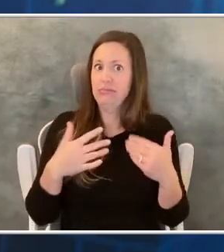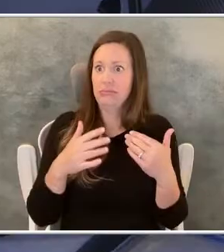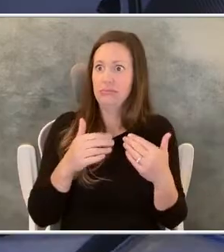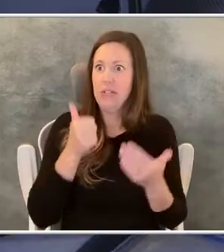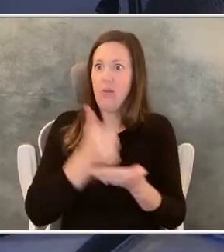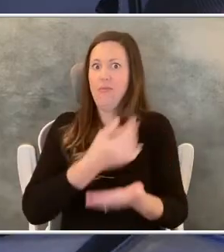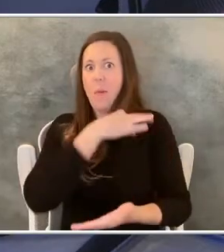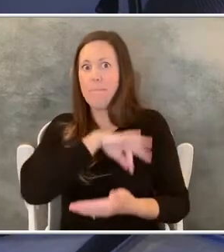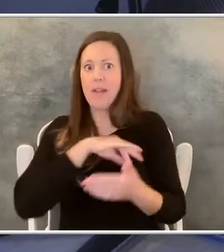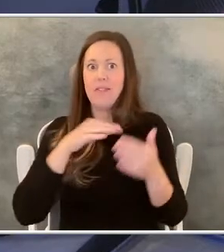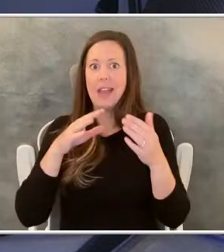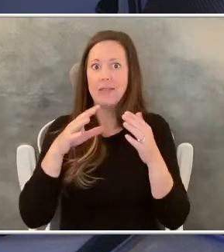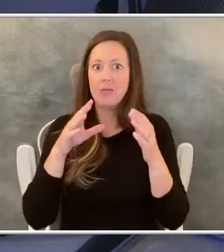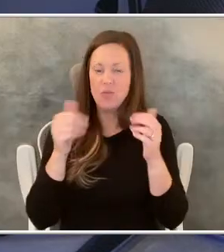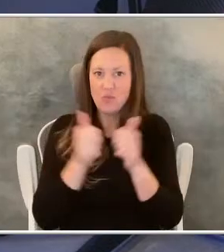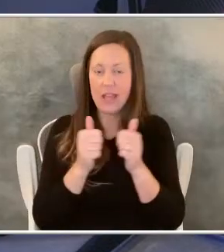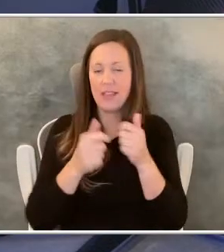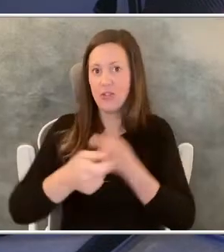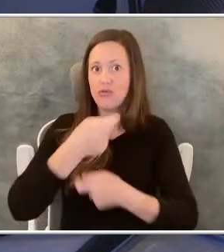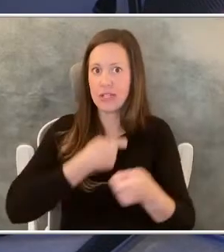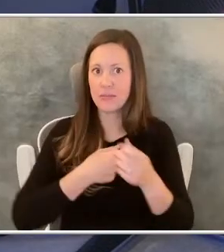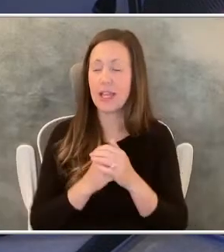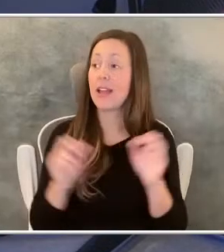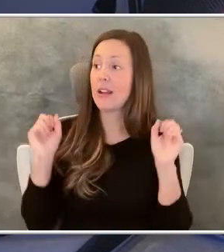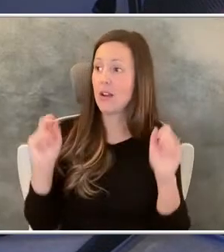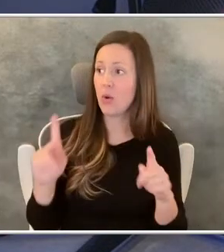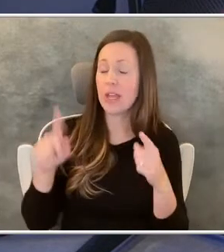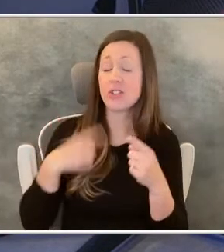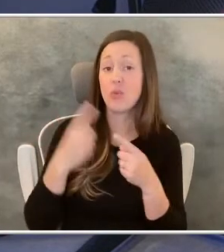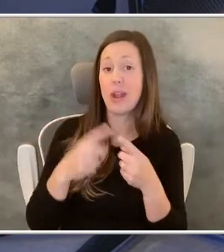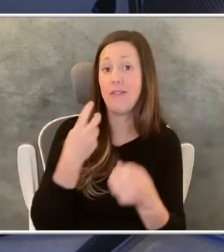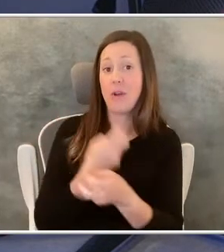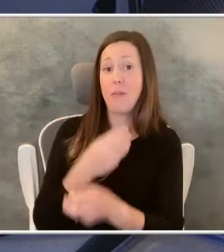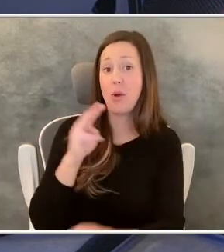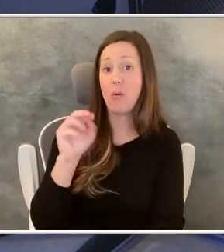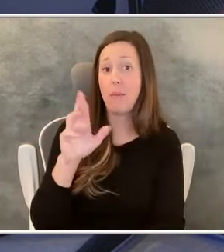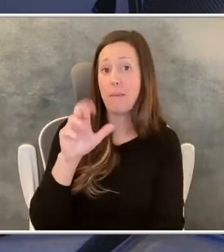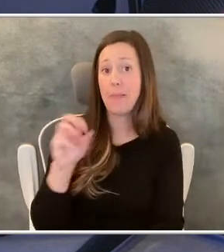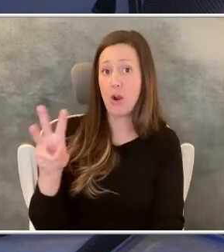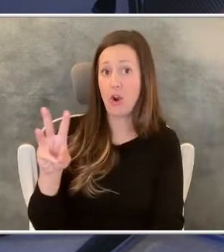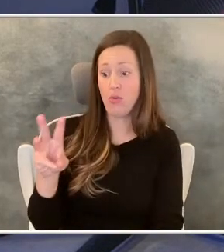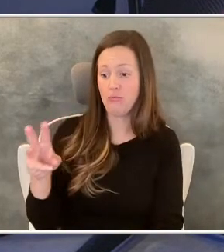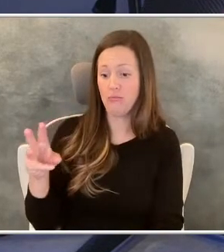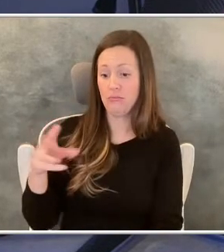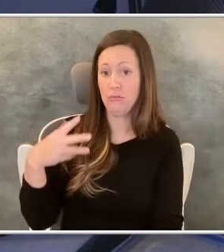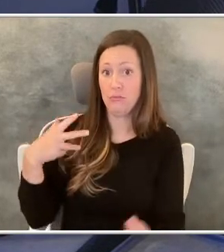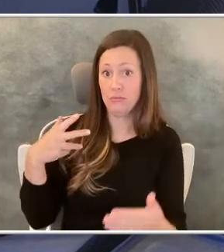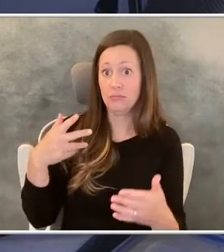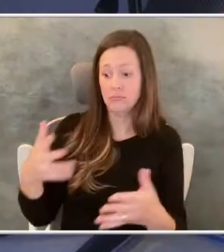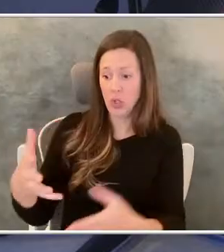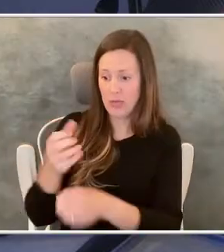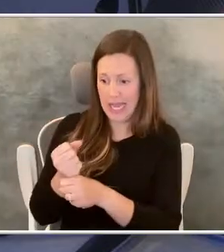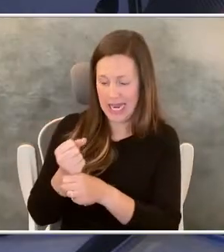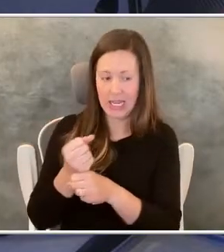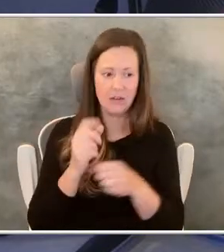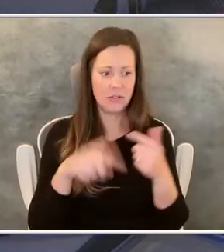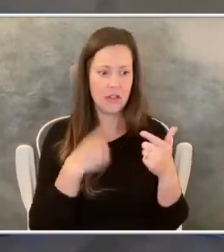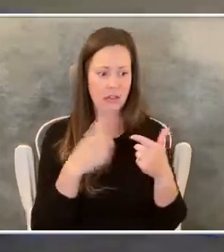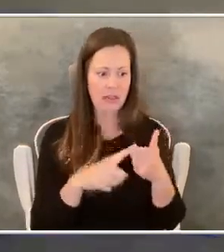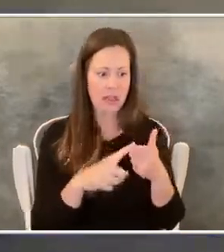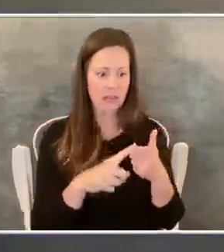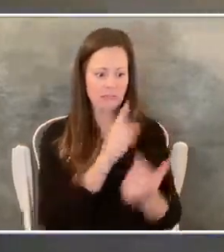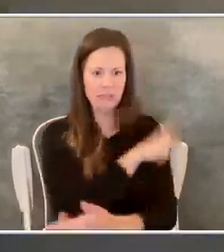Gotcha. Okay, so once the bone marrow, so you get the bone marrow, how does the patient, how do they get it? So, and I think we have some video of that as